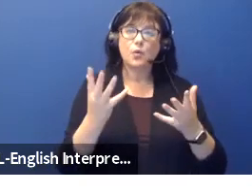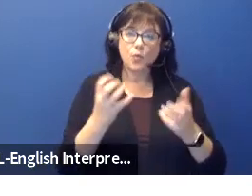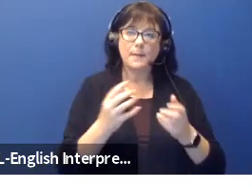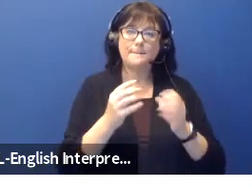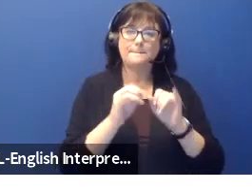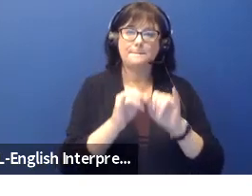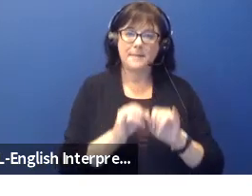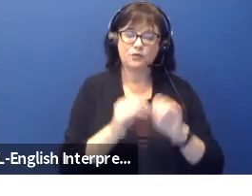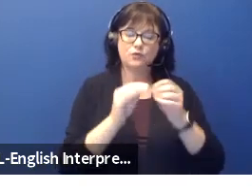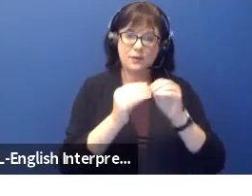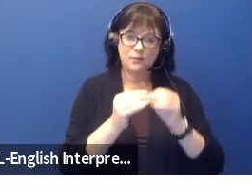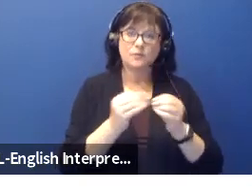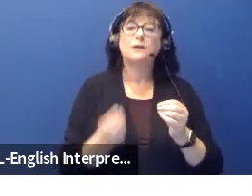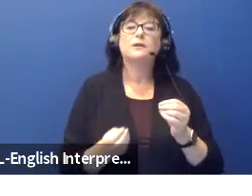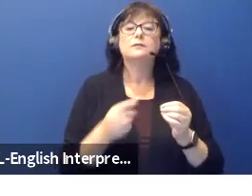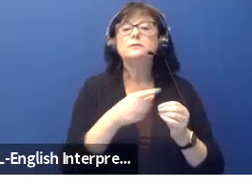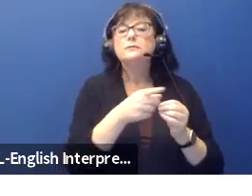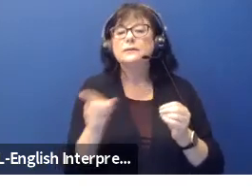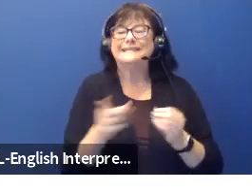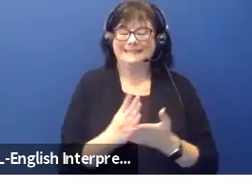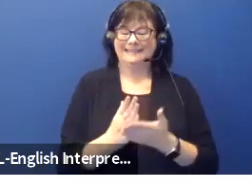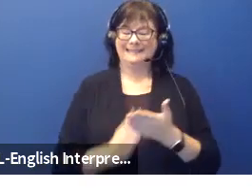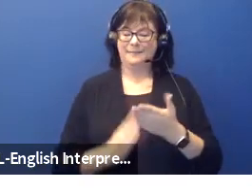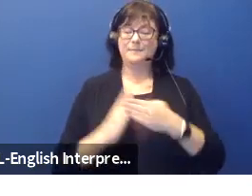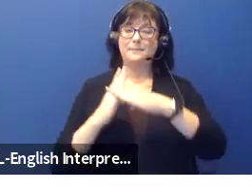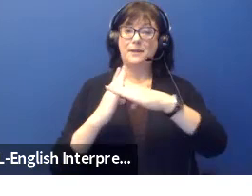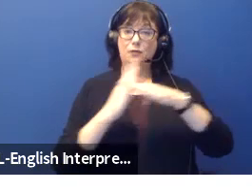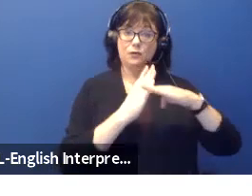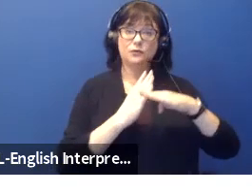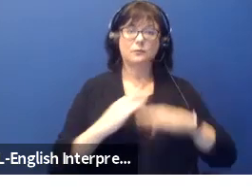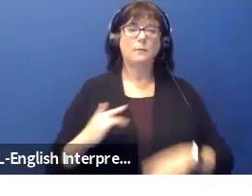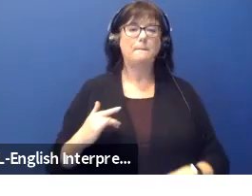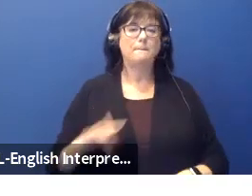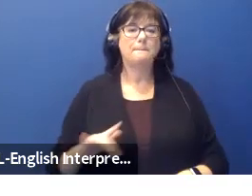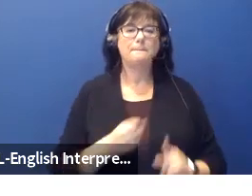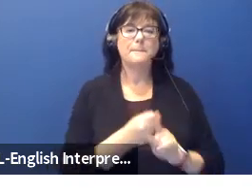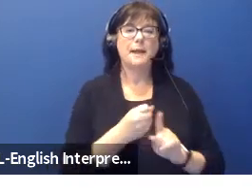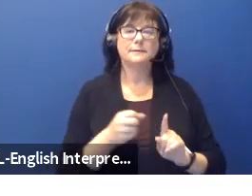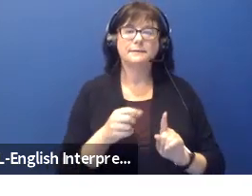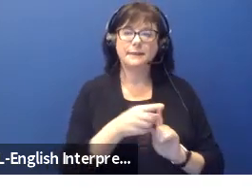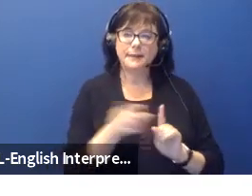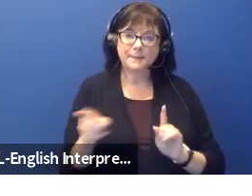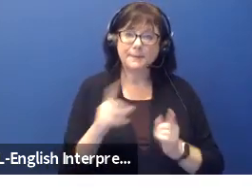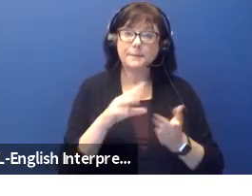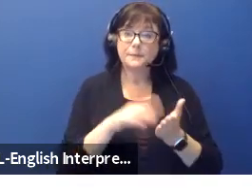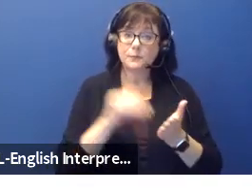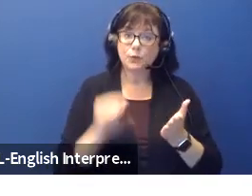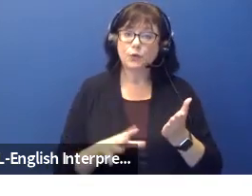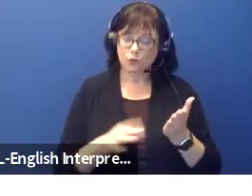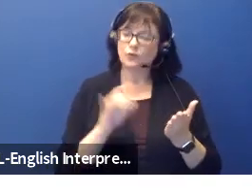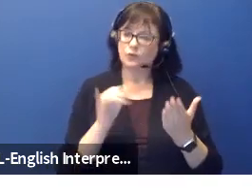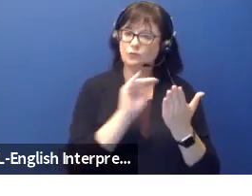of some of the barriers that would most affect our learners. And kind of the flip side of